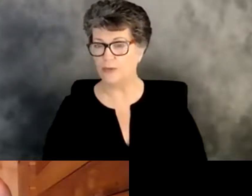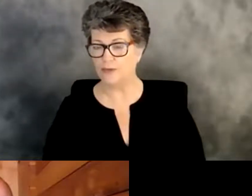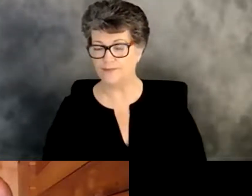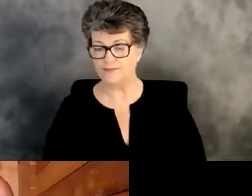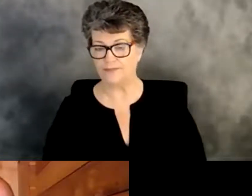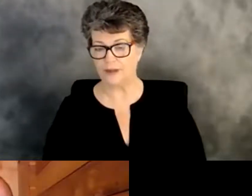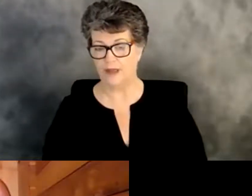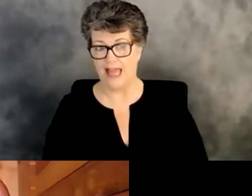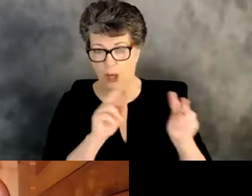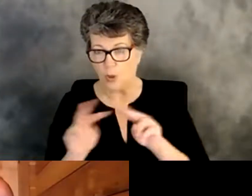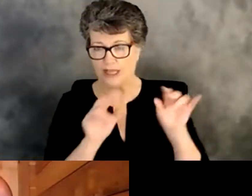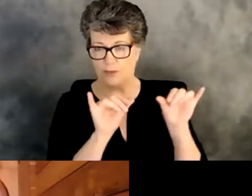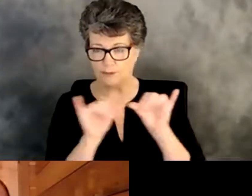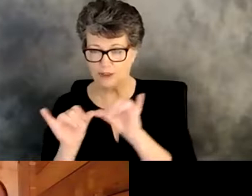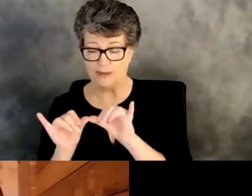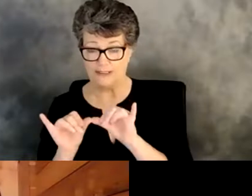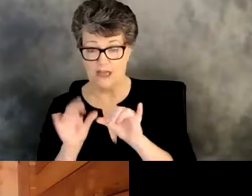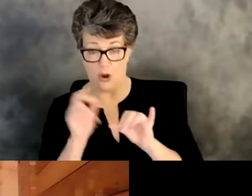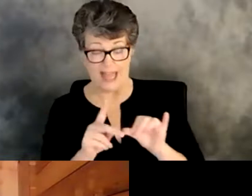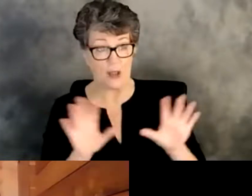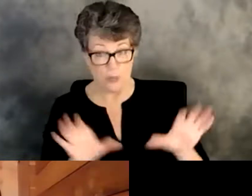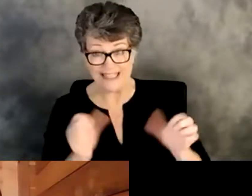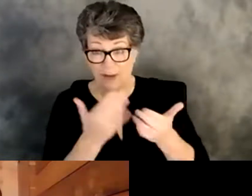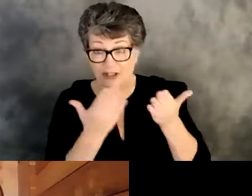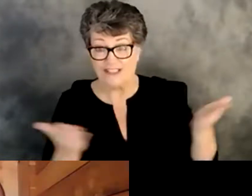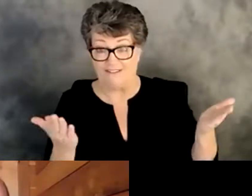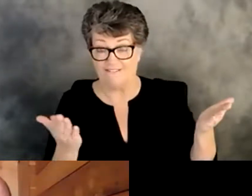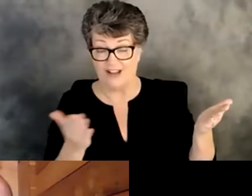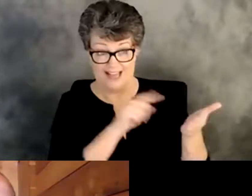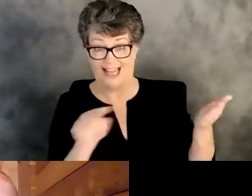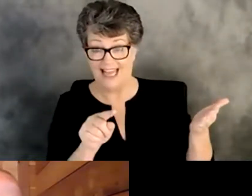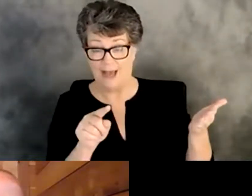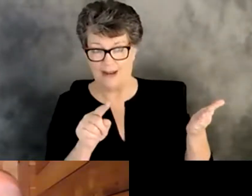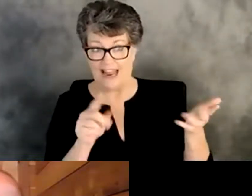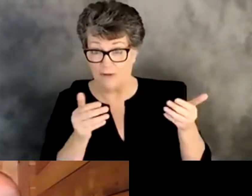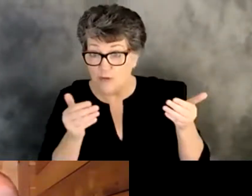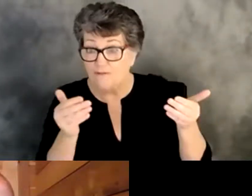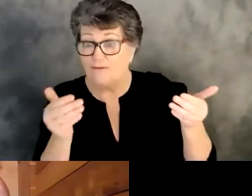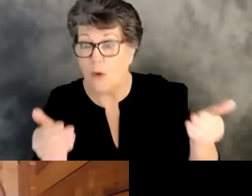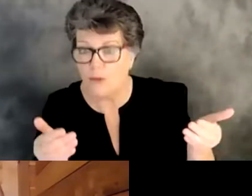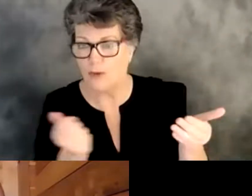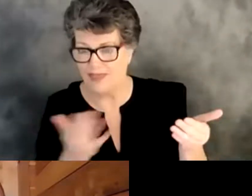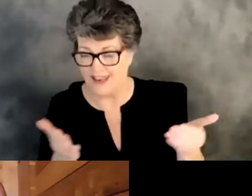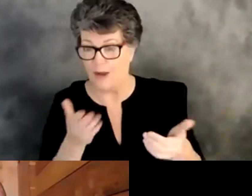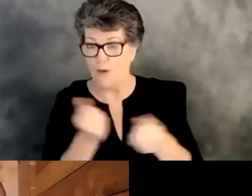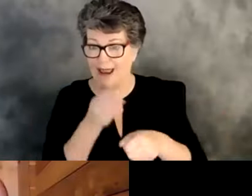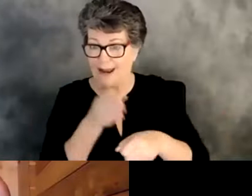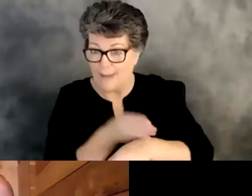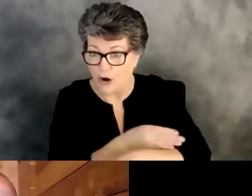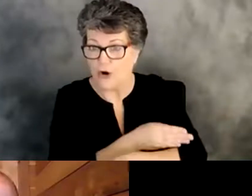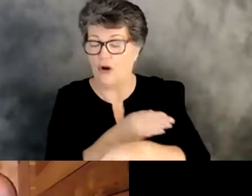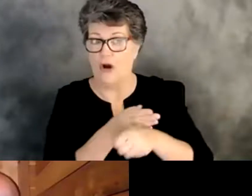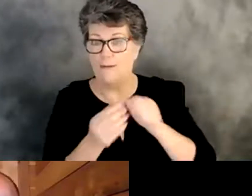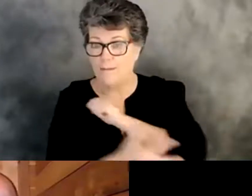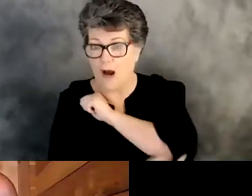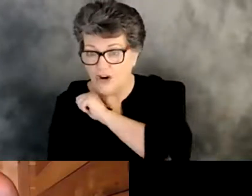Looking at those measurements, like, okay, we did a bunch of stuff, but have we moved the needle on equity, on, poverty,